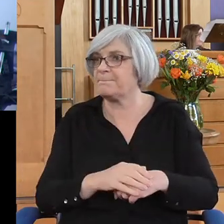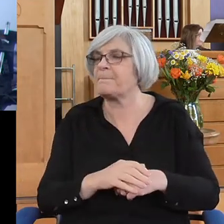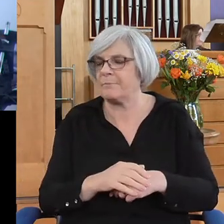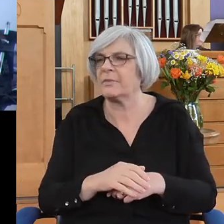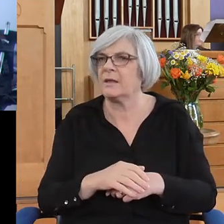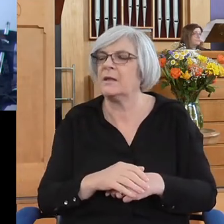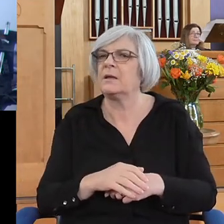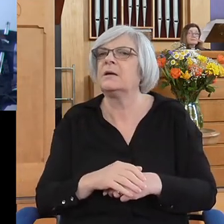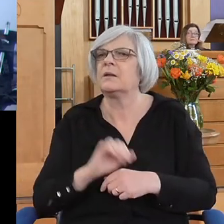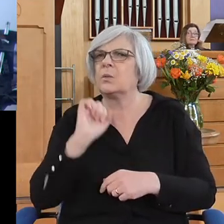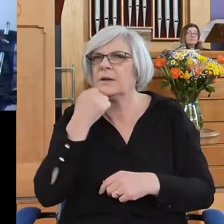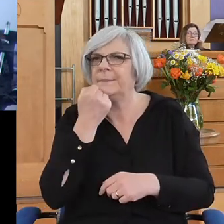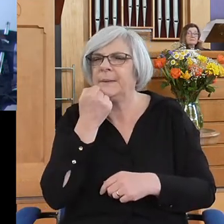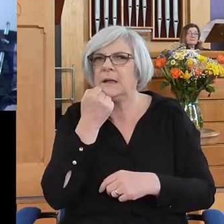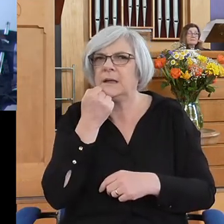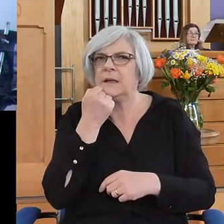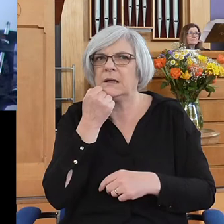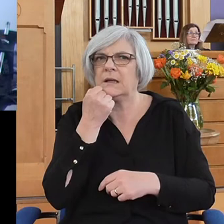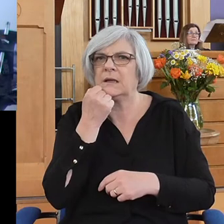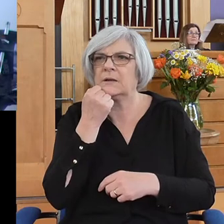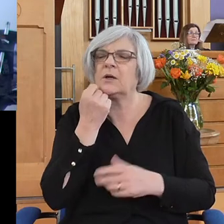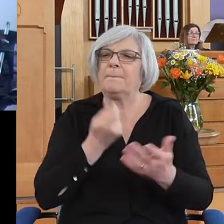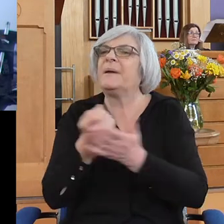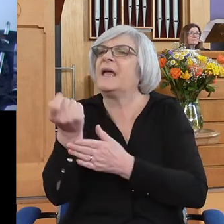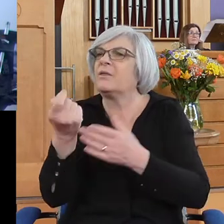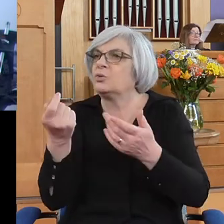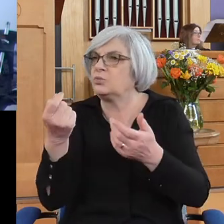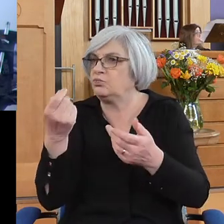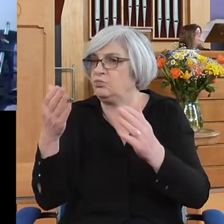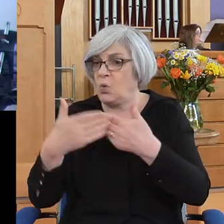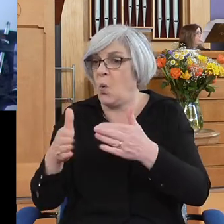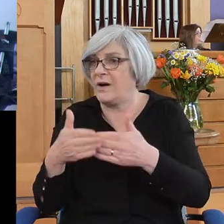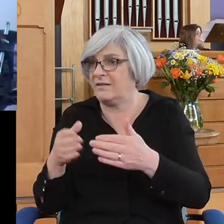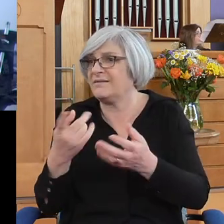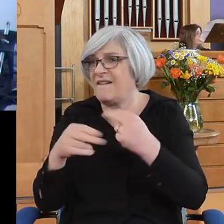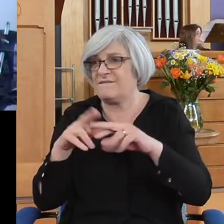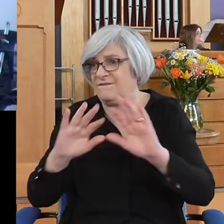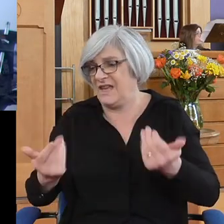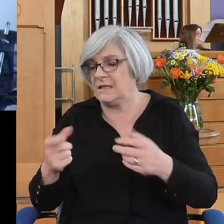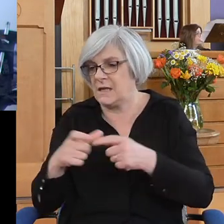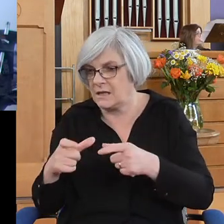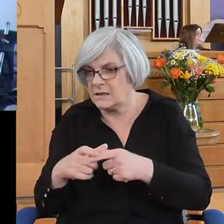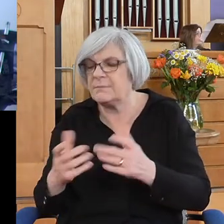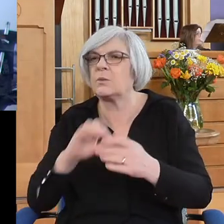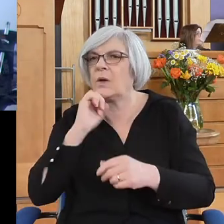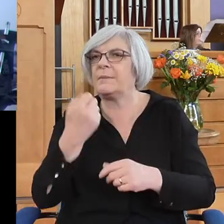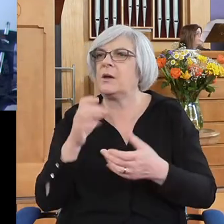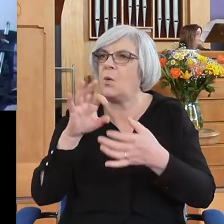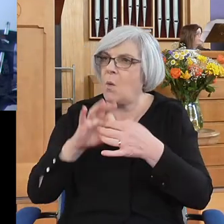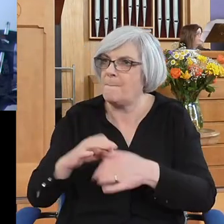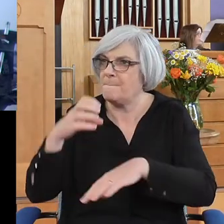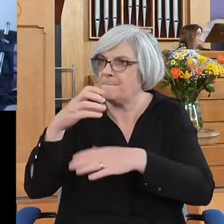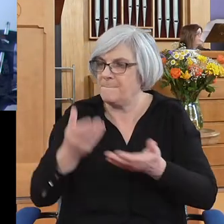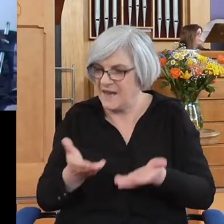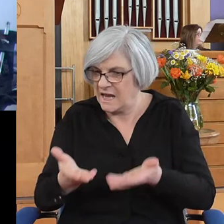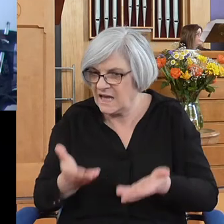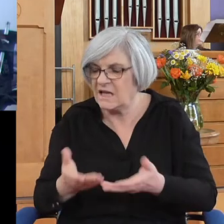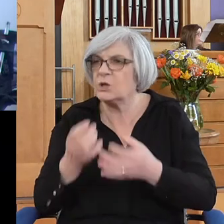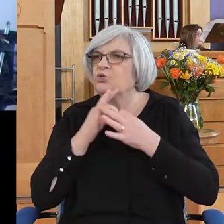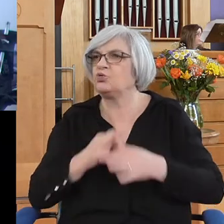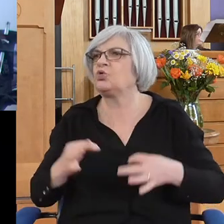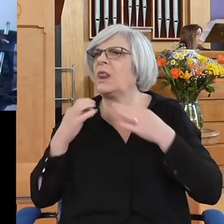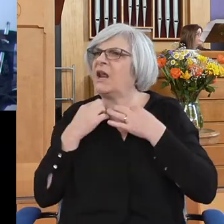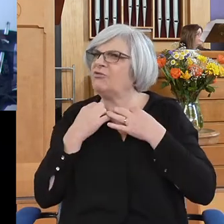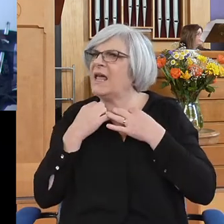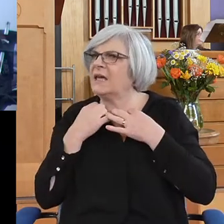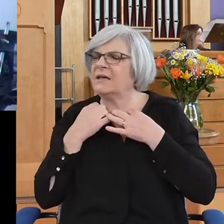there will be, you can pay at the door if you don't have a ticket, there will be home baking, there will be jewellery. I always seem to